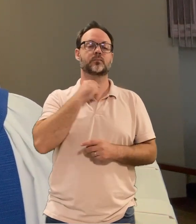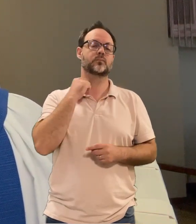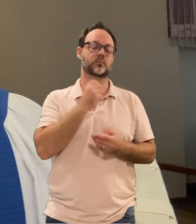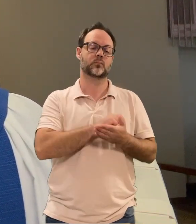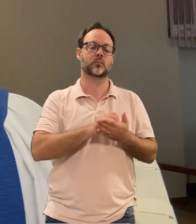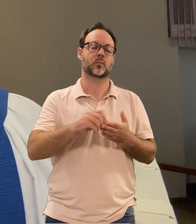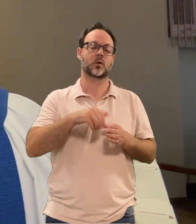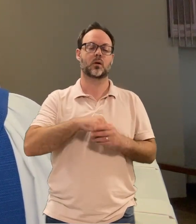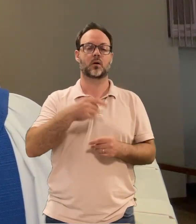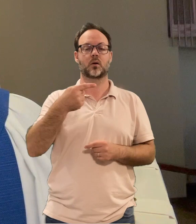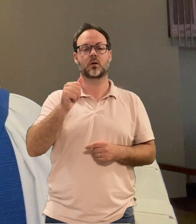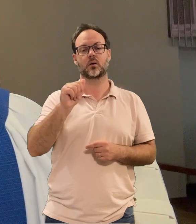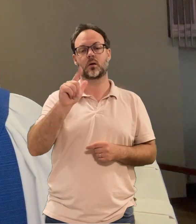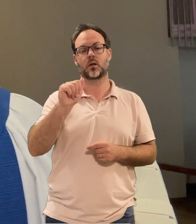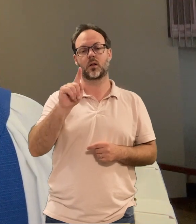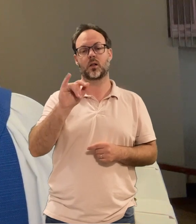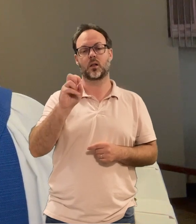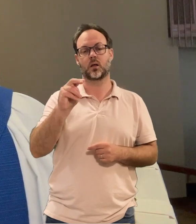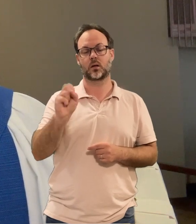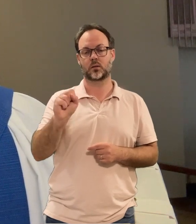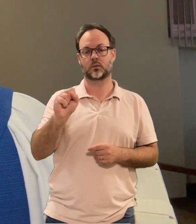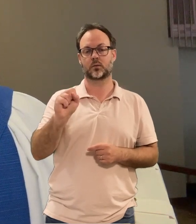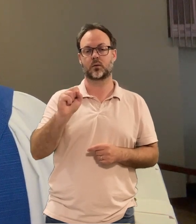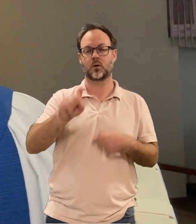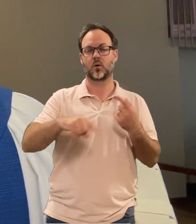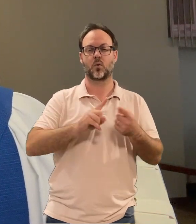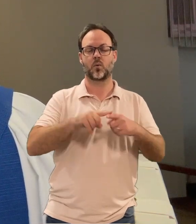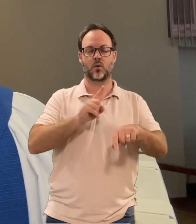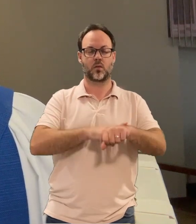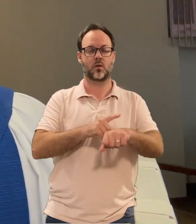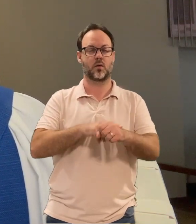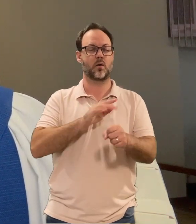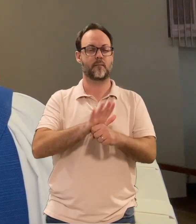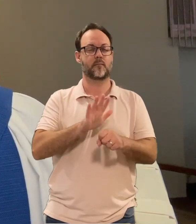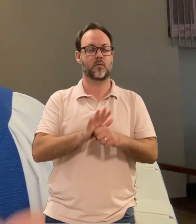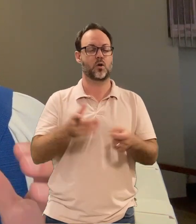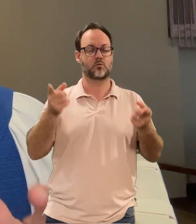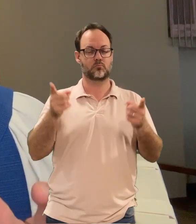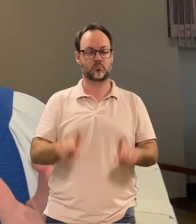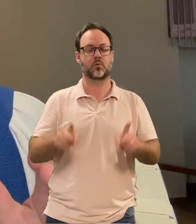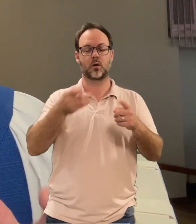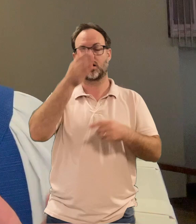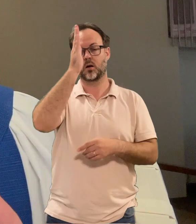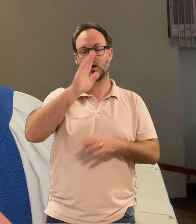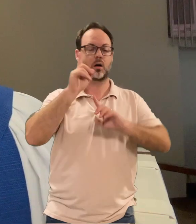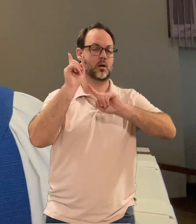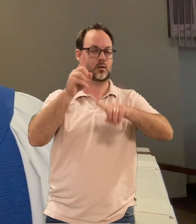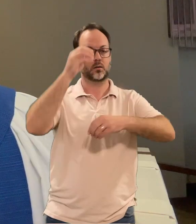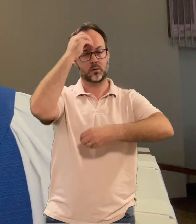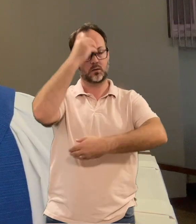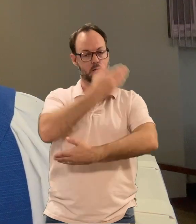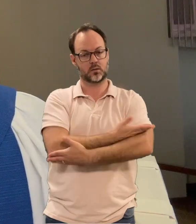world. St. Paul writes about it in Galatians. In chapter 4, he says that when the time had fully